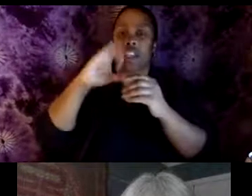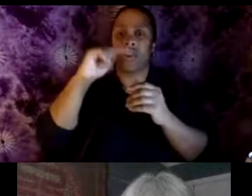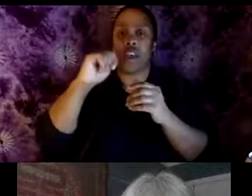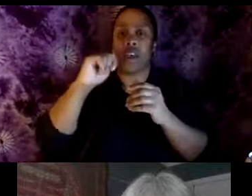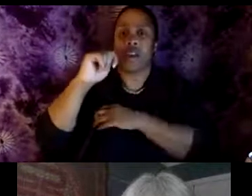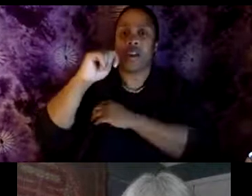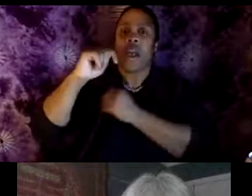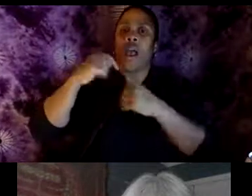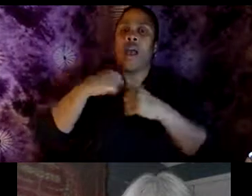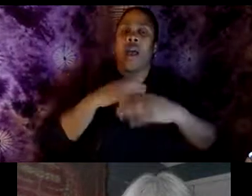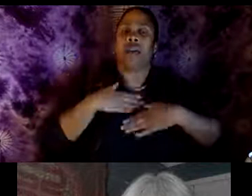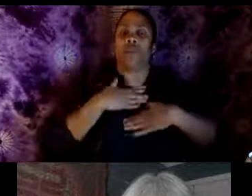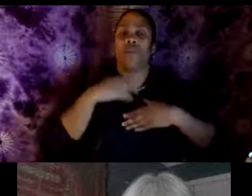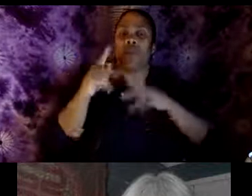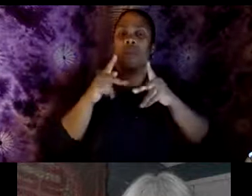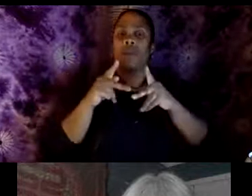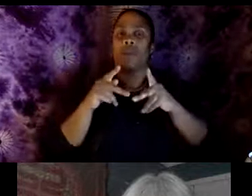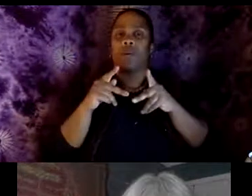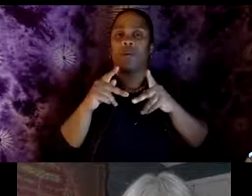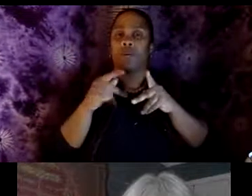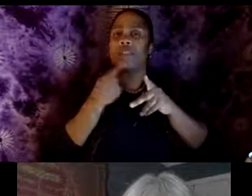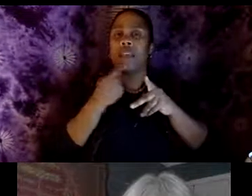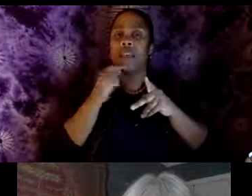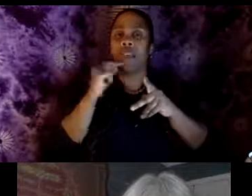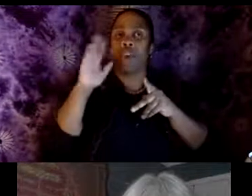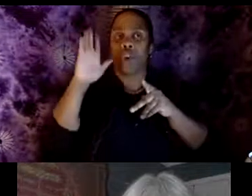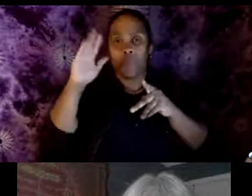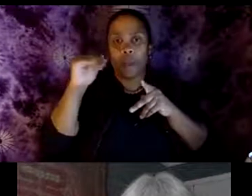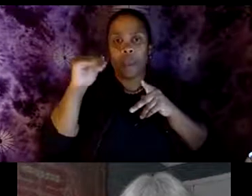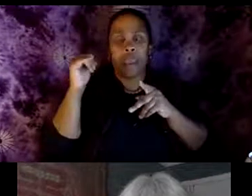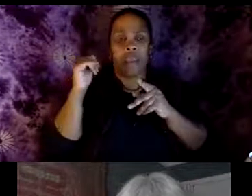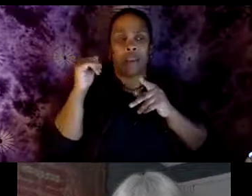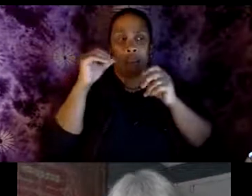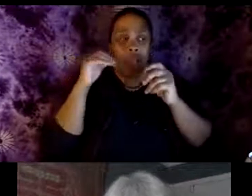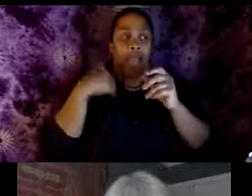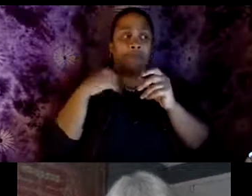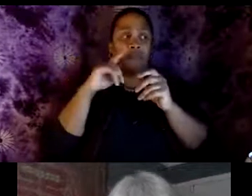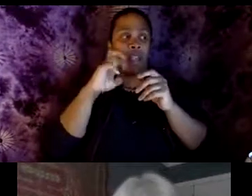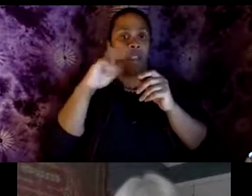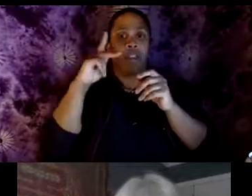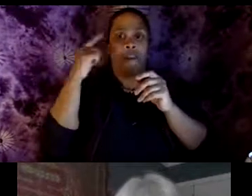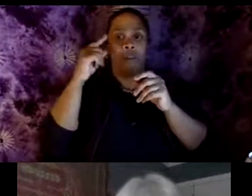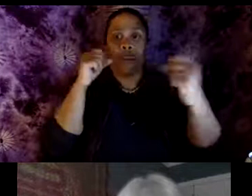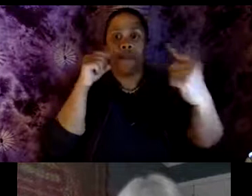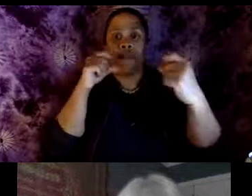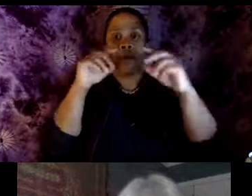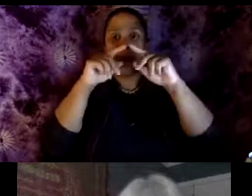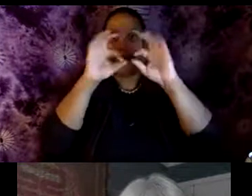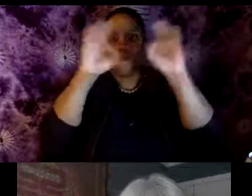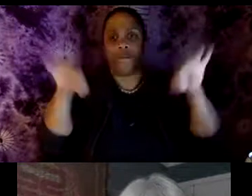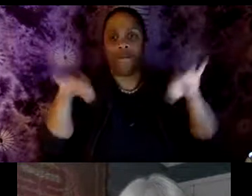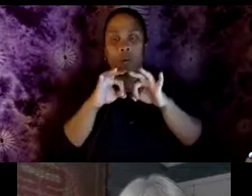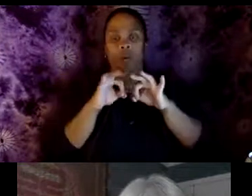saying goodbye. And then if you want to give us feedback, the link to the form is right there. And if you want to save the chat and all the information on the